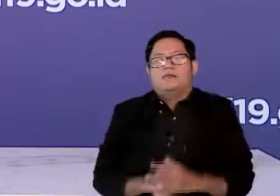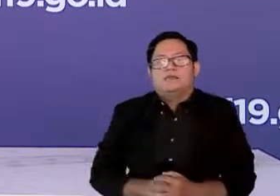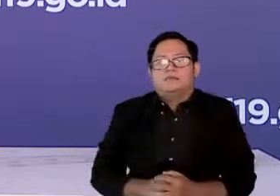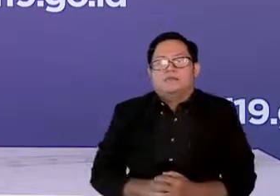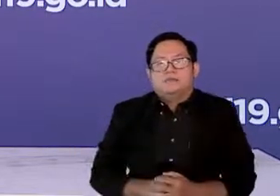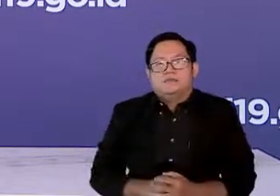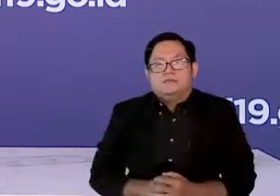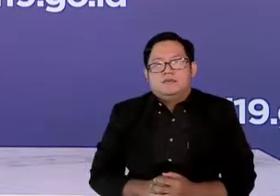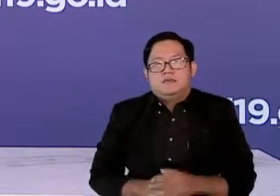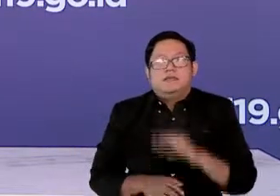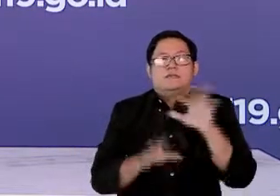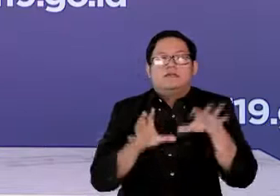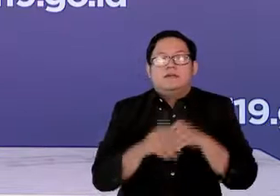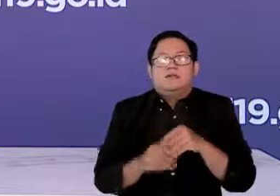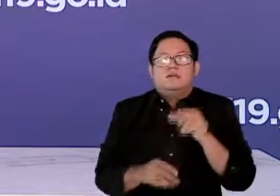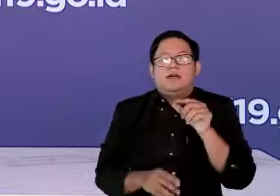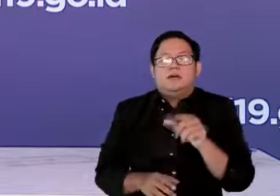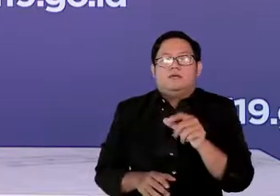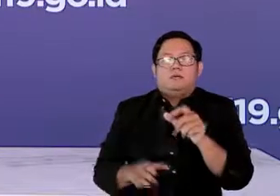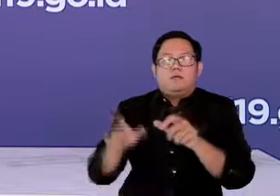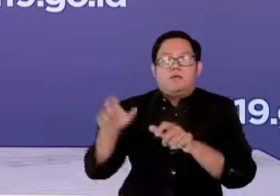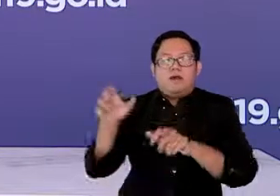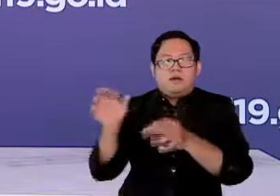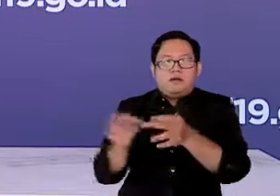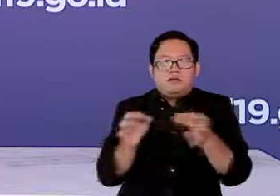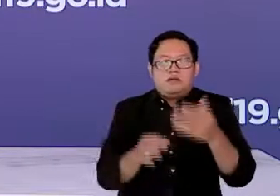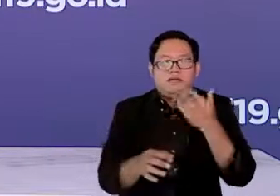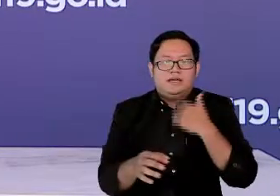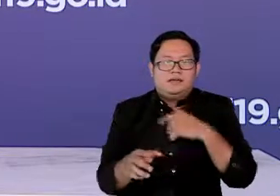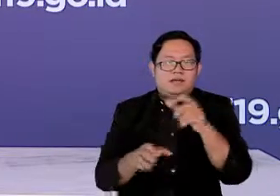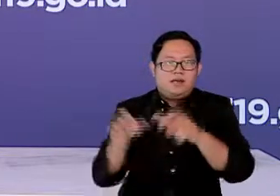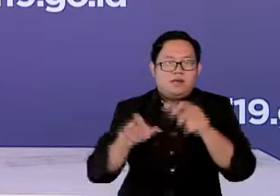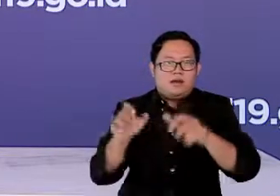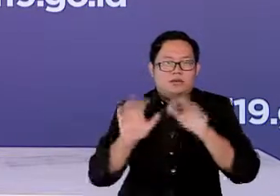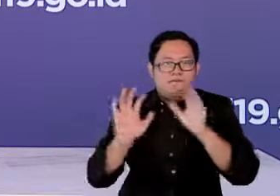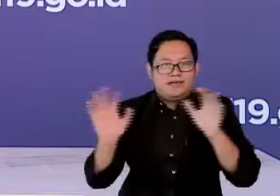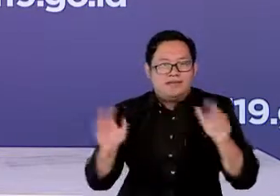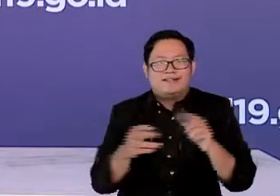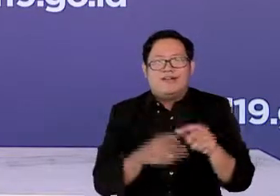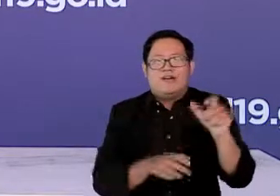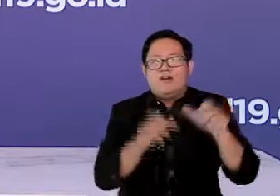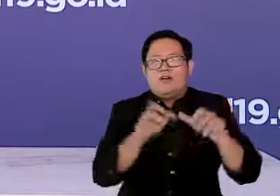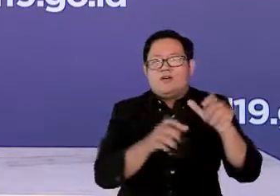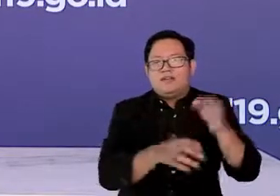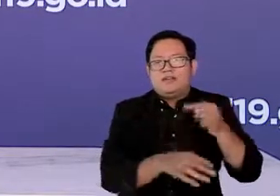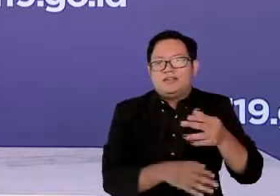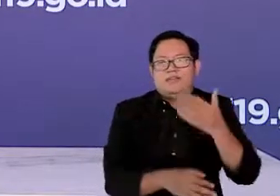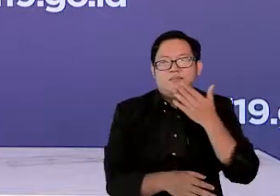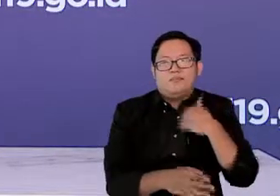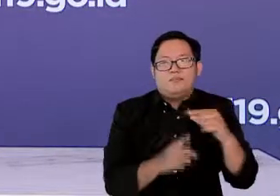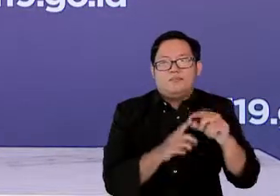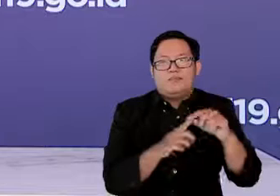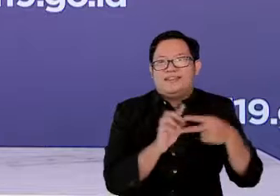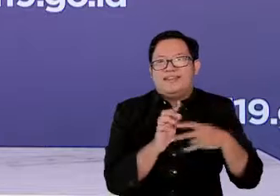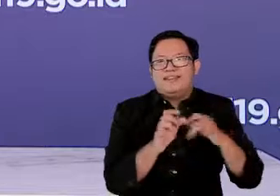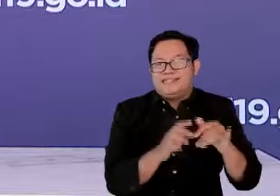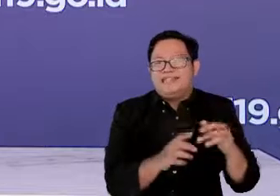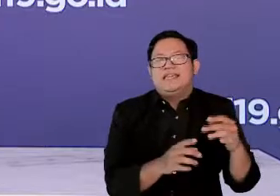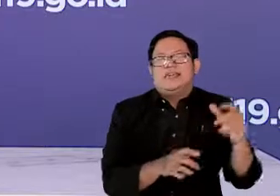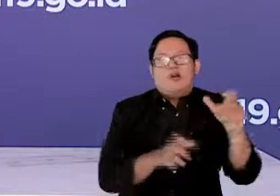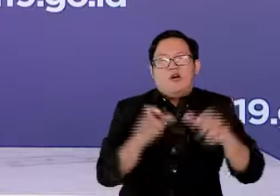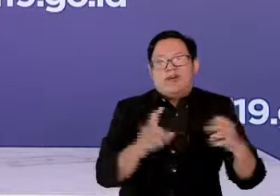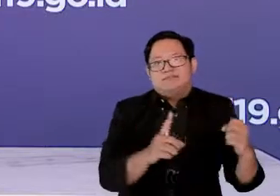high density of populations and with the potential high transmission. And right now,